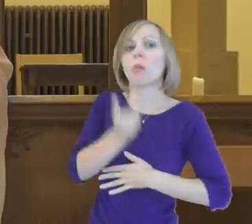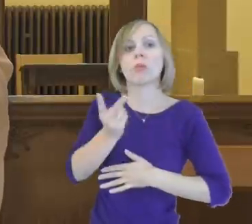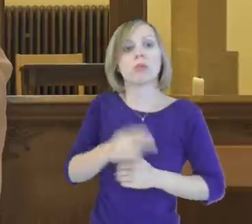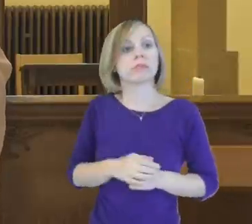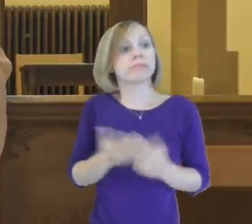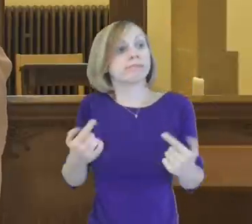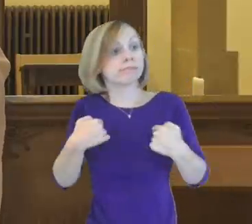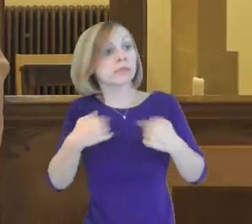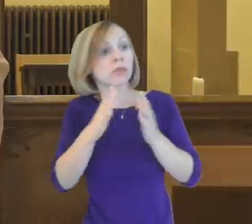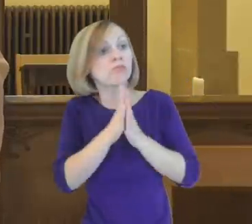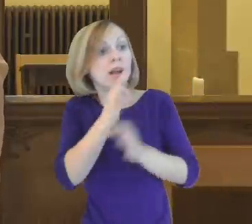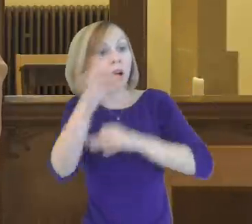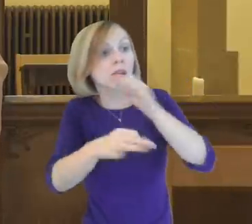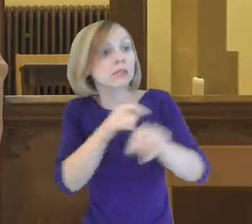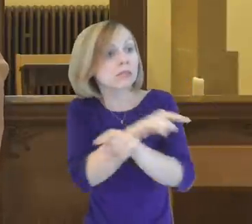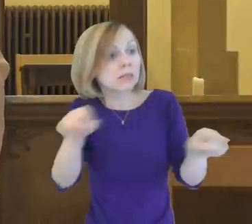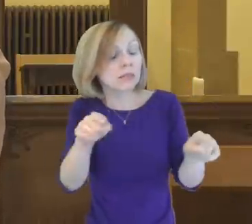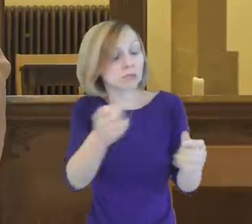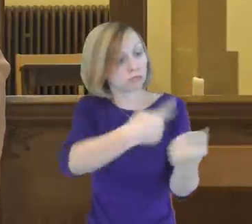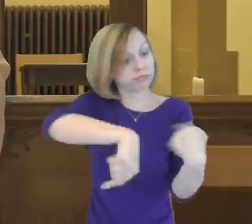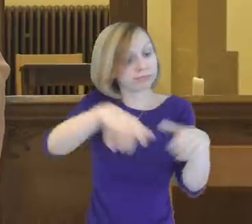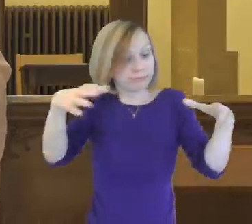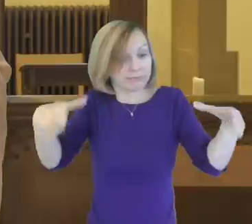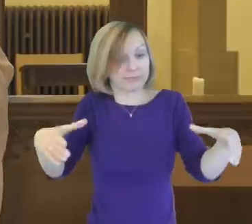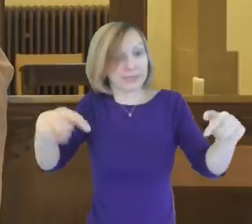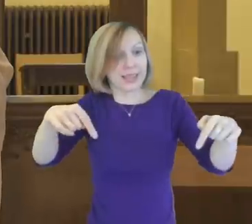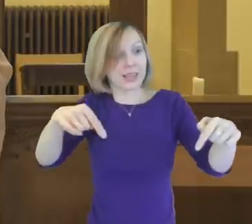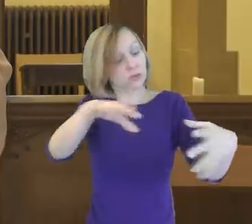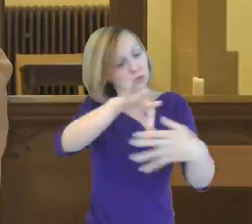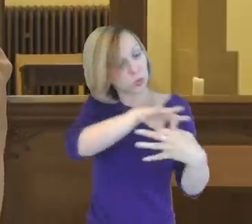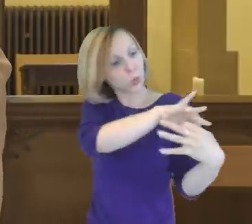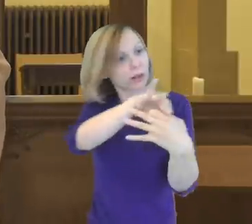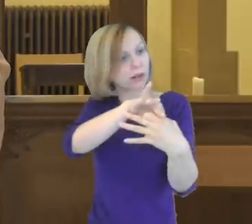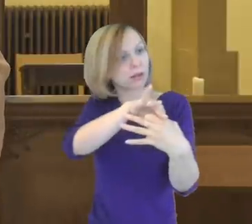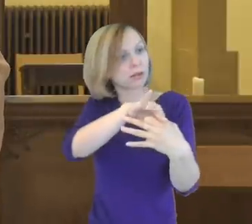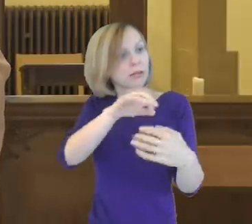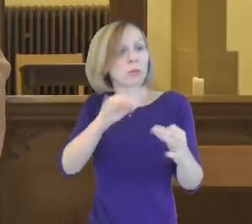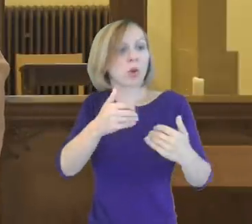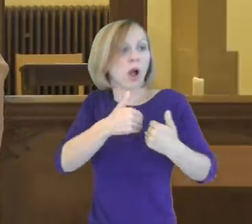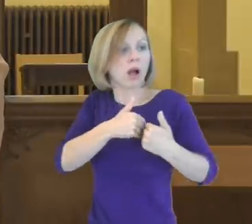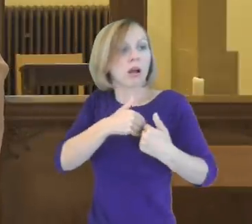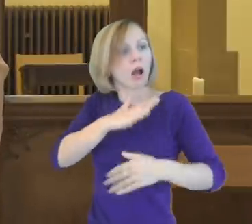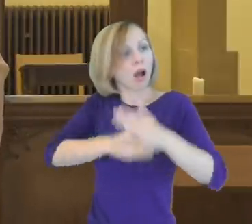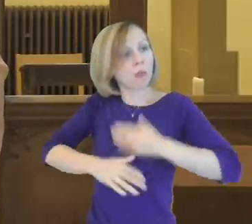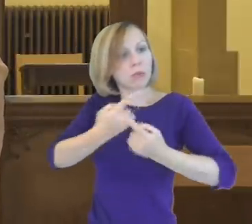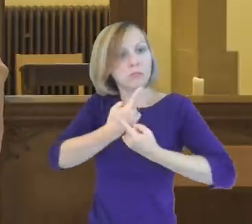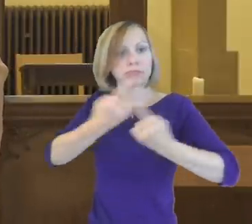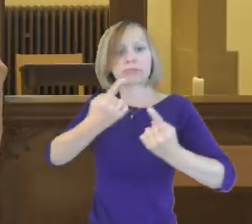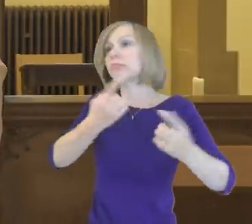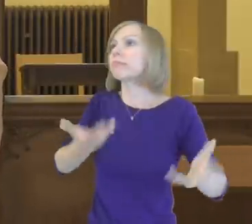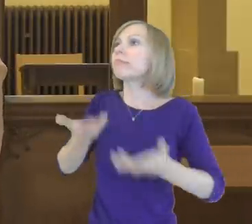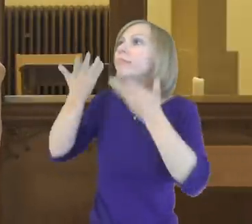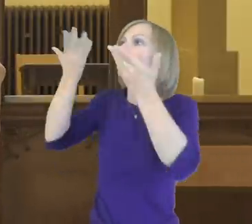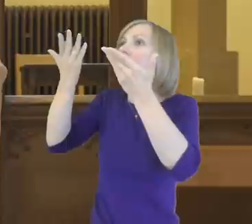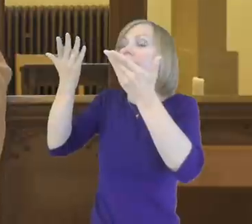pray and beseech you, as many as are here present, to accompany me with a pure heart and a humble voice, unto the throne of the heavenly